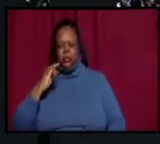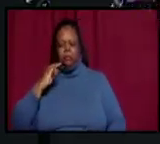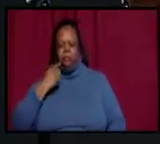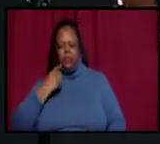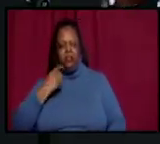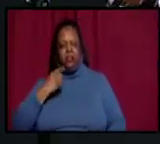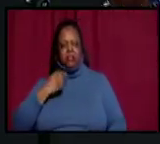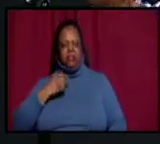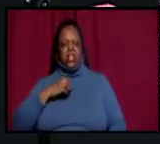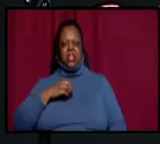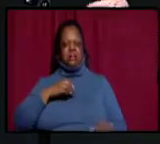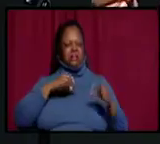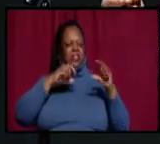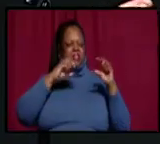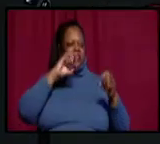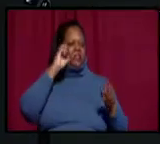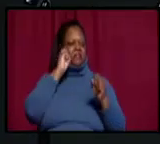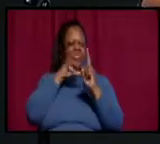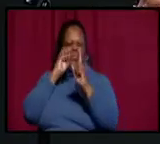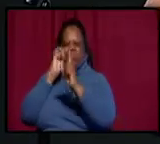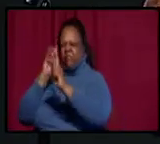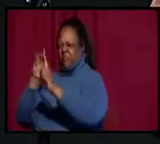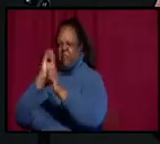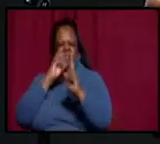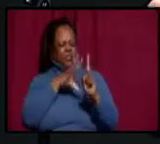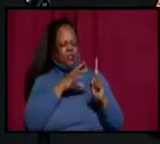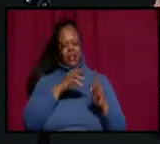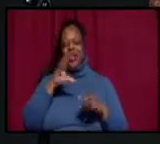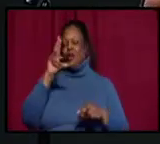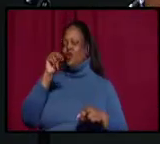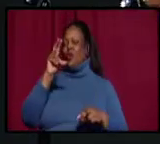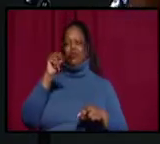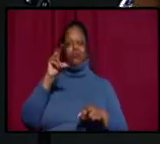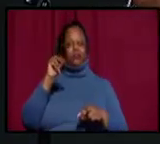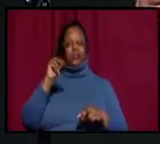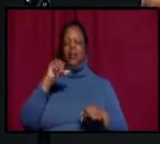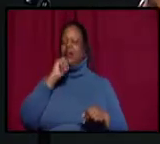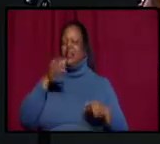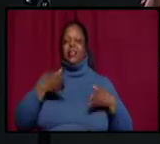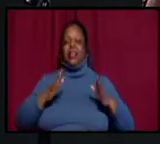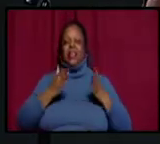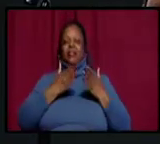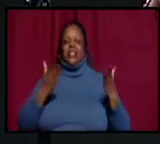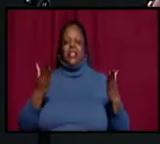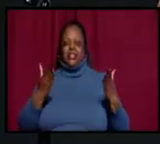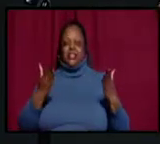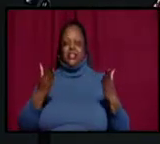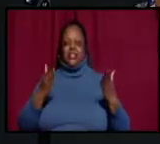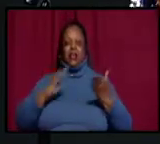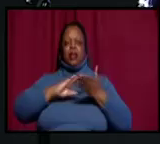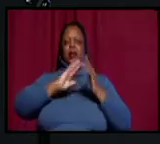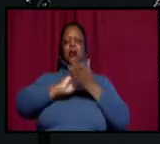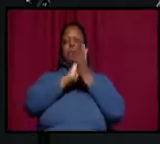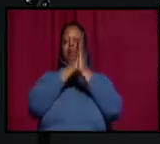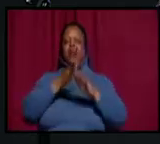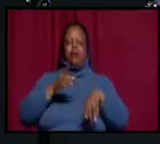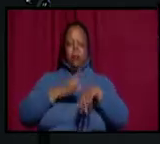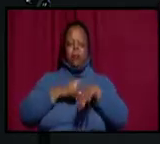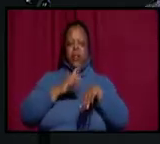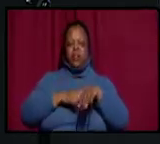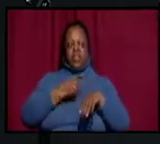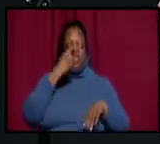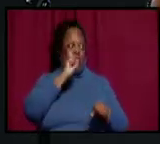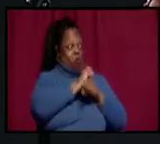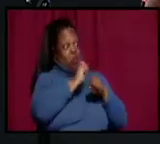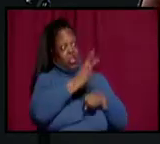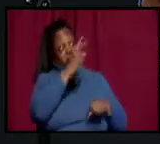and snapping at each other. You know, you can't, you know, don't let this be a moment of, well, if you was working